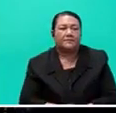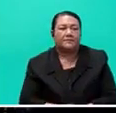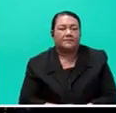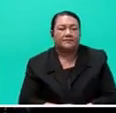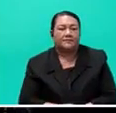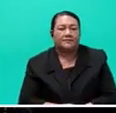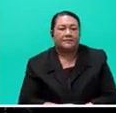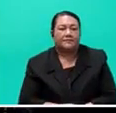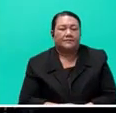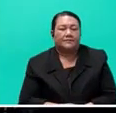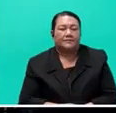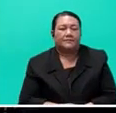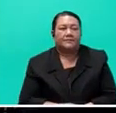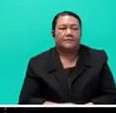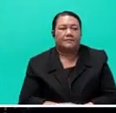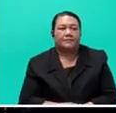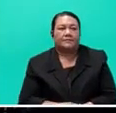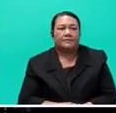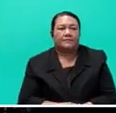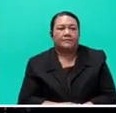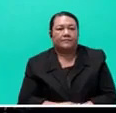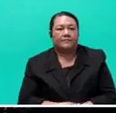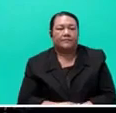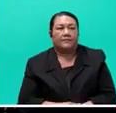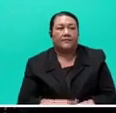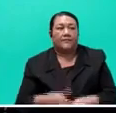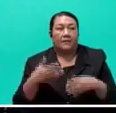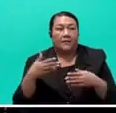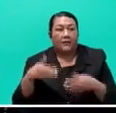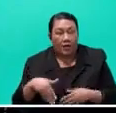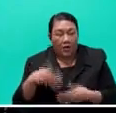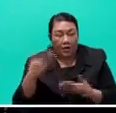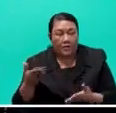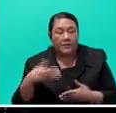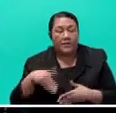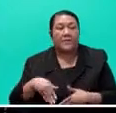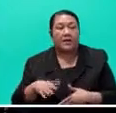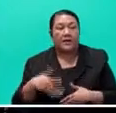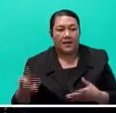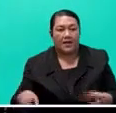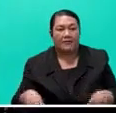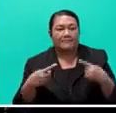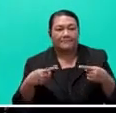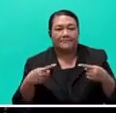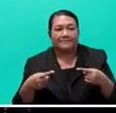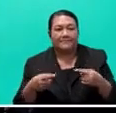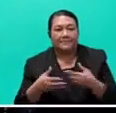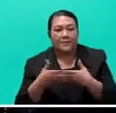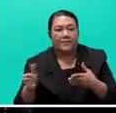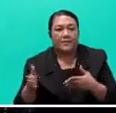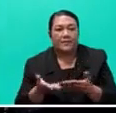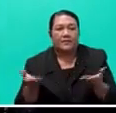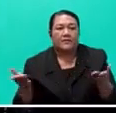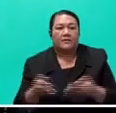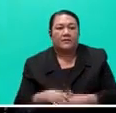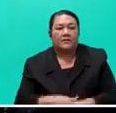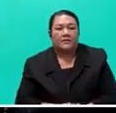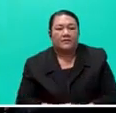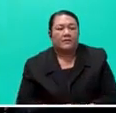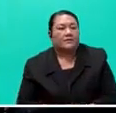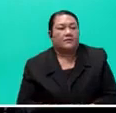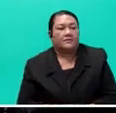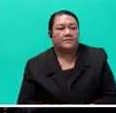members, the floor is now open for debate on the motion. At the end of the debate, we will have the right of reply from the